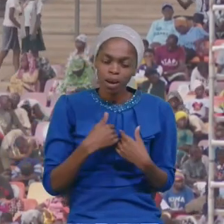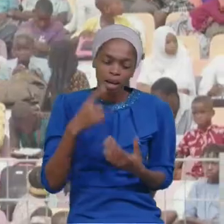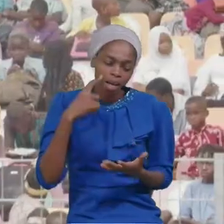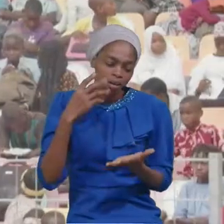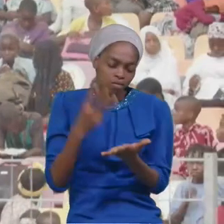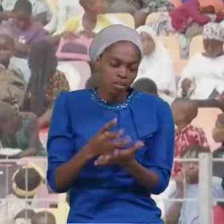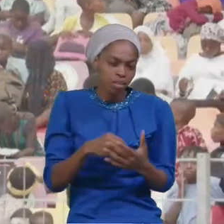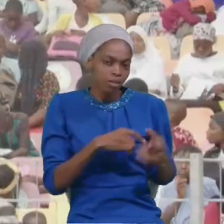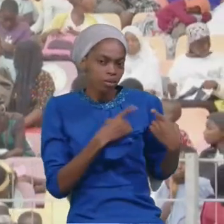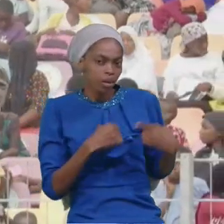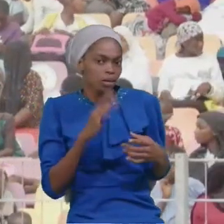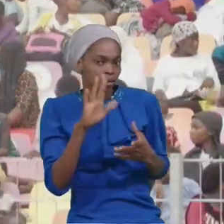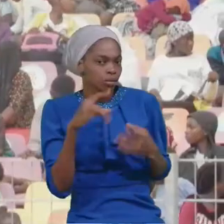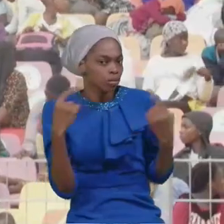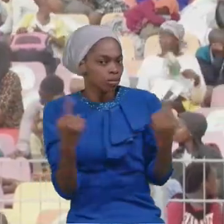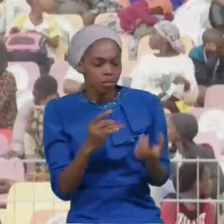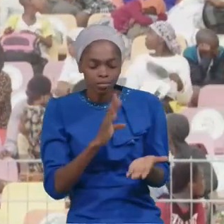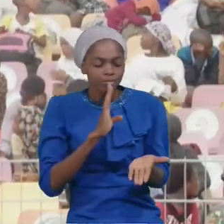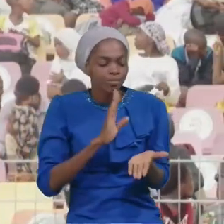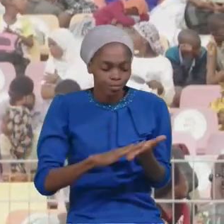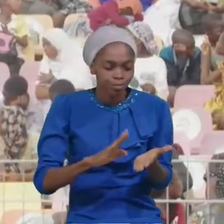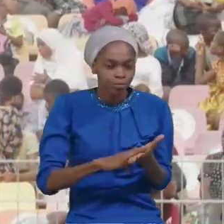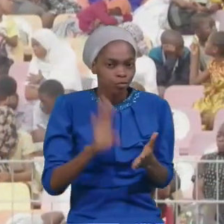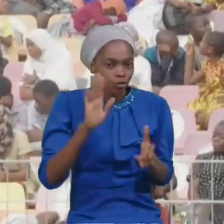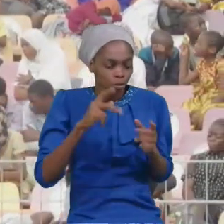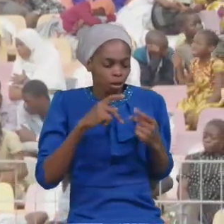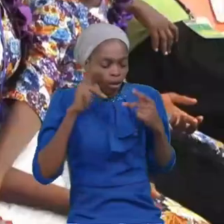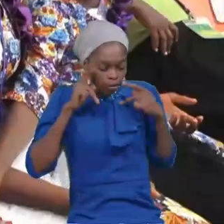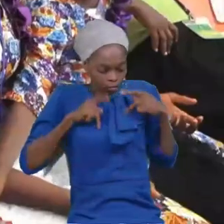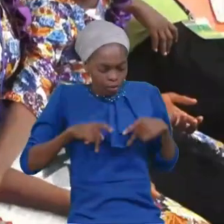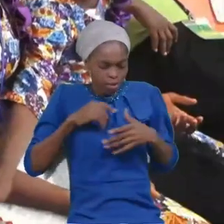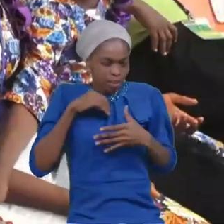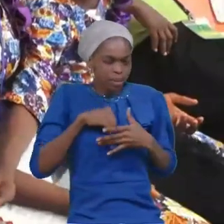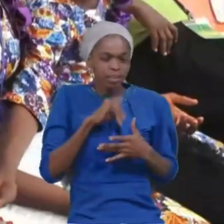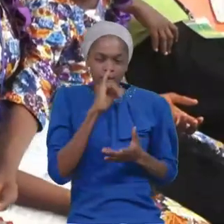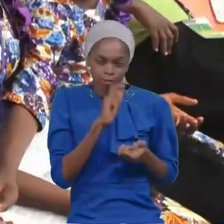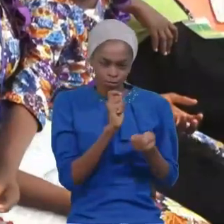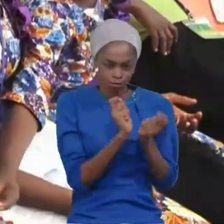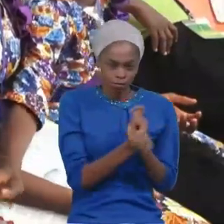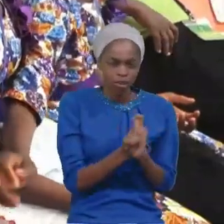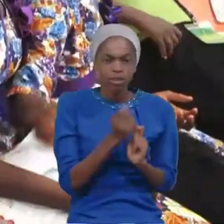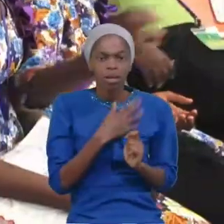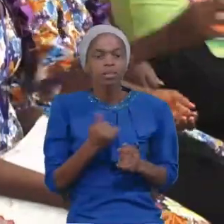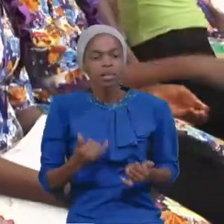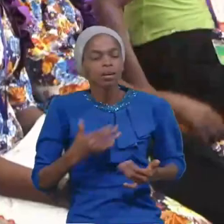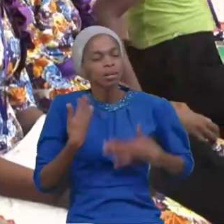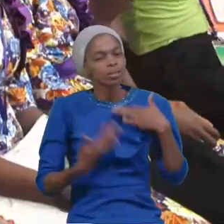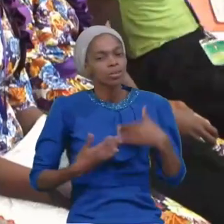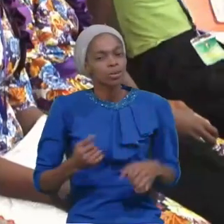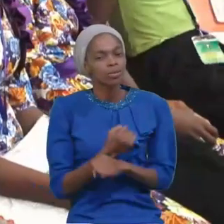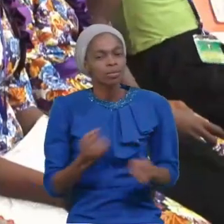of salvation comes in your heart. Joyfulness for the joyless by